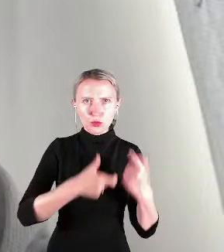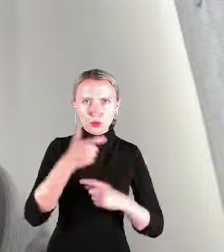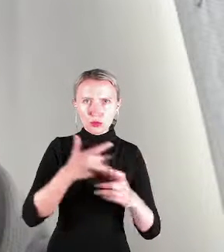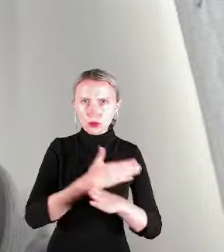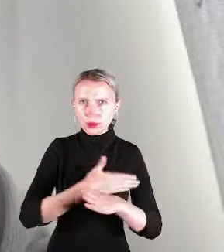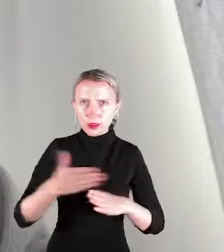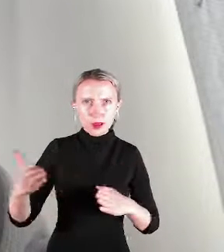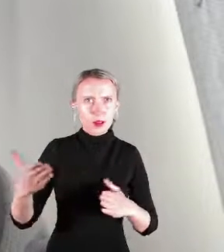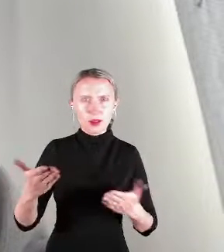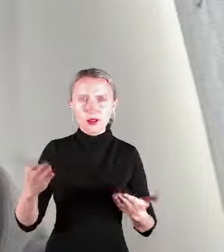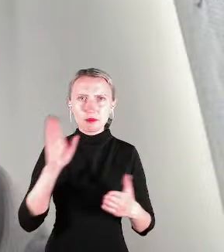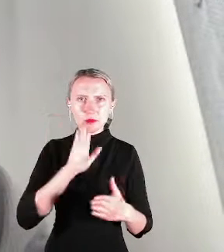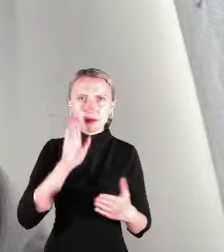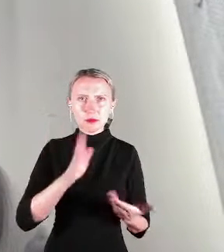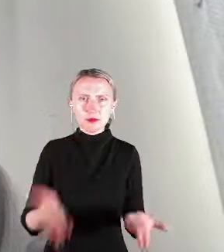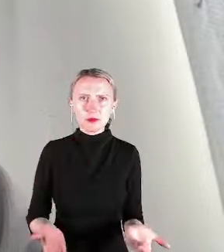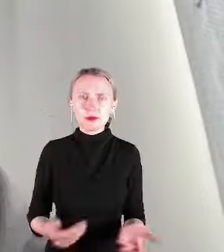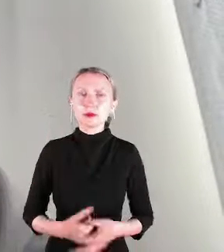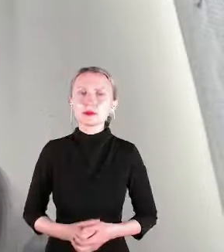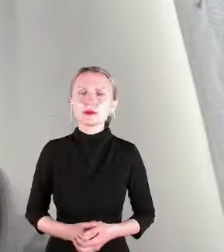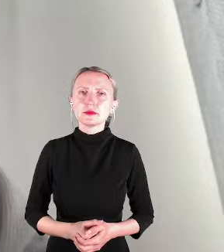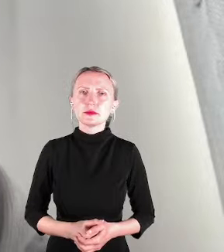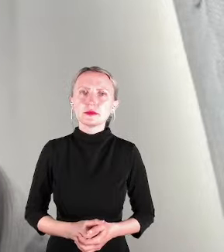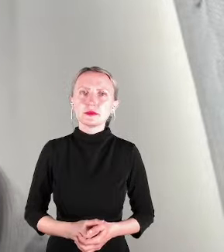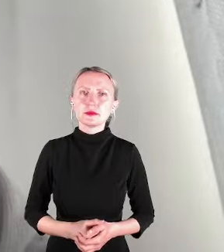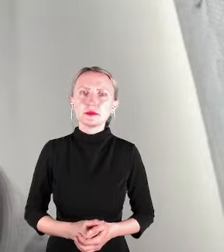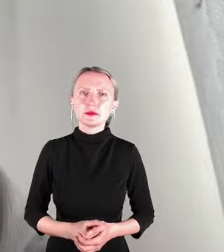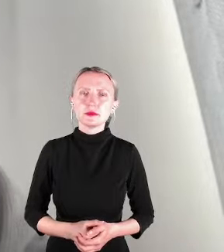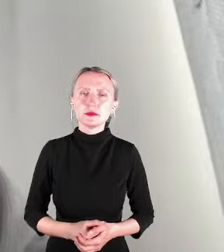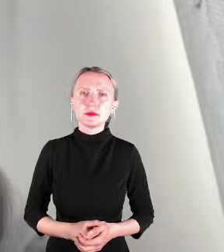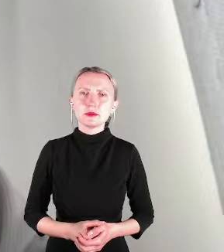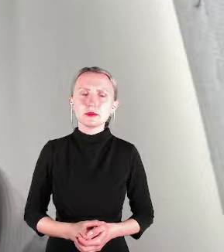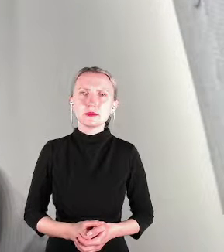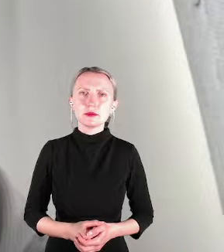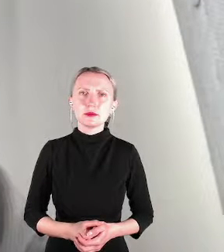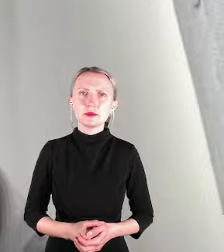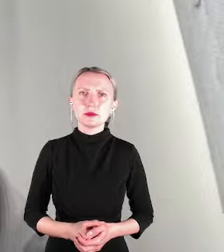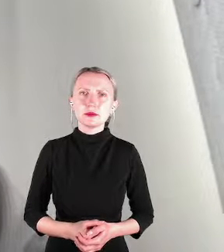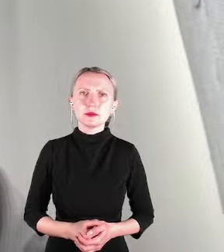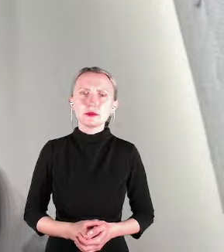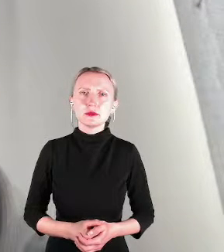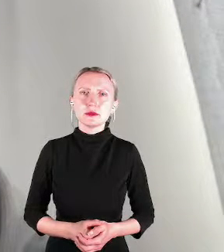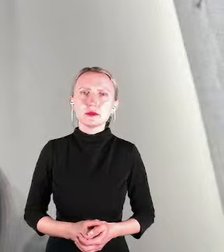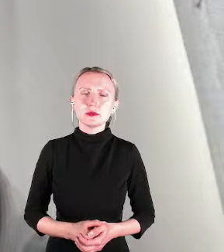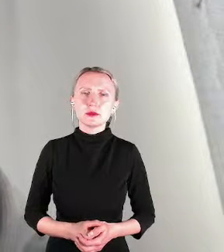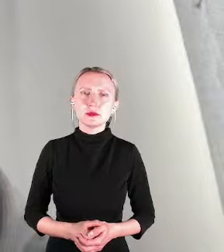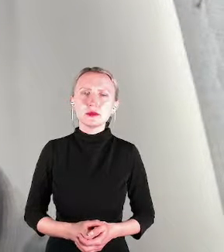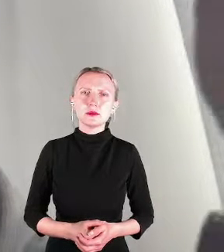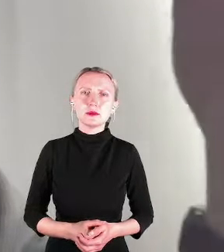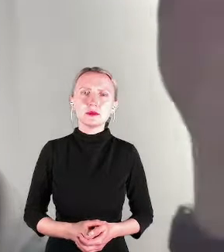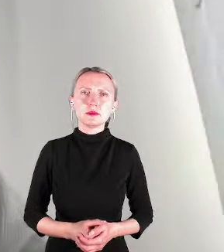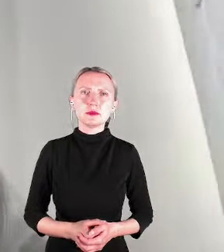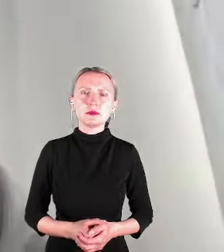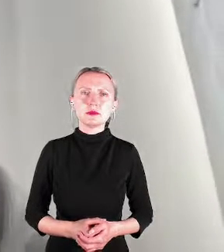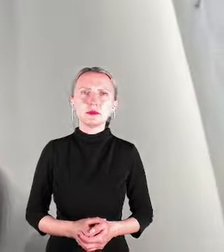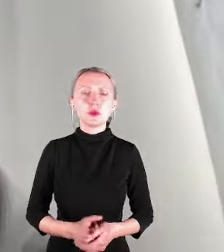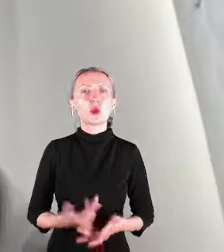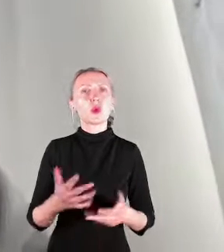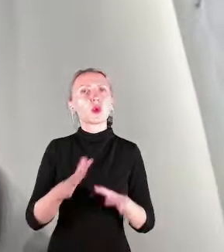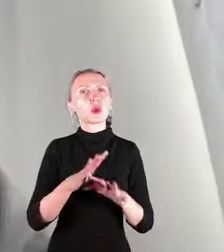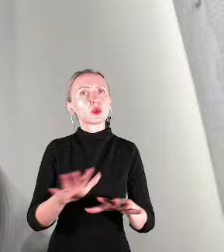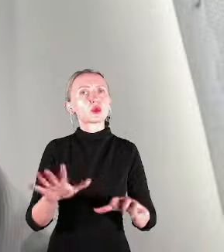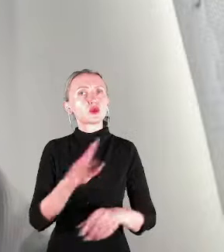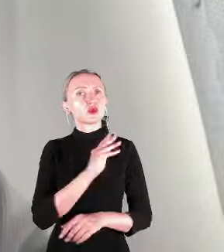because it consumes so much material to build new. Why not take care